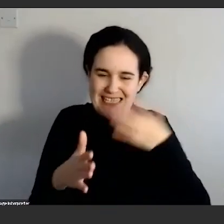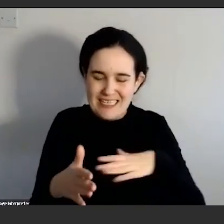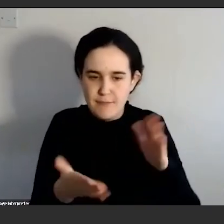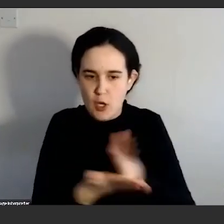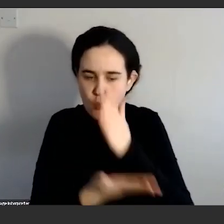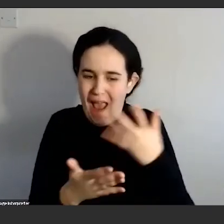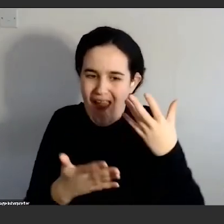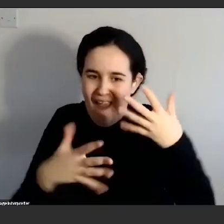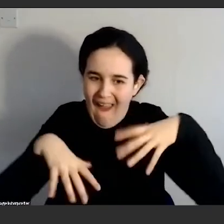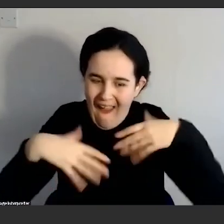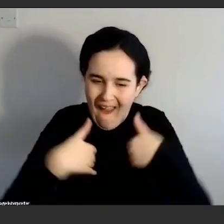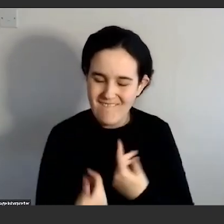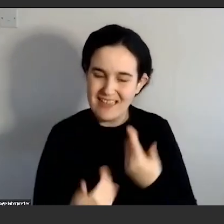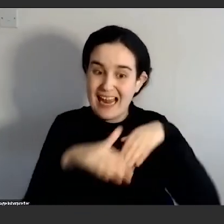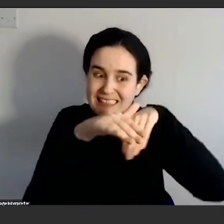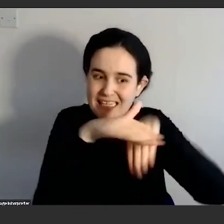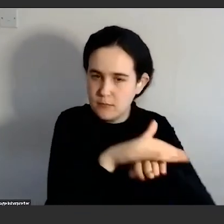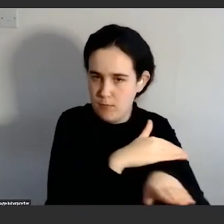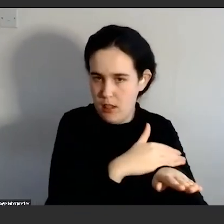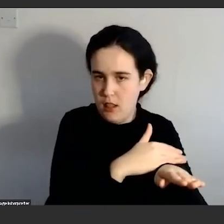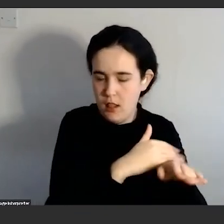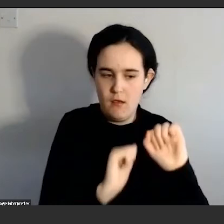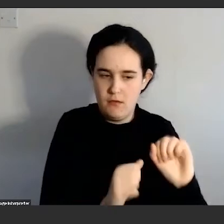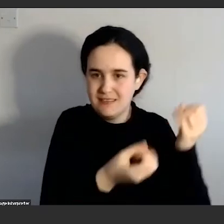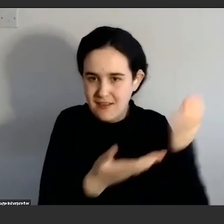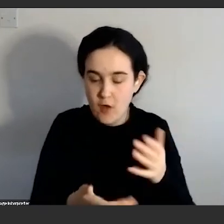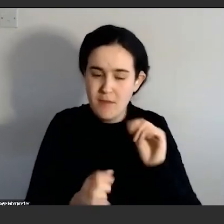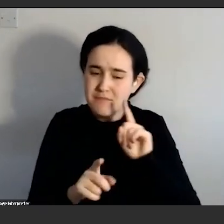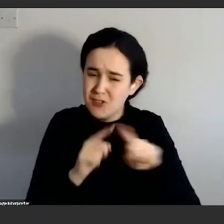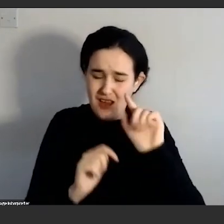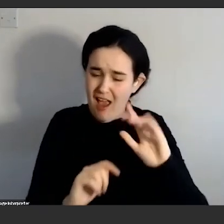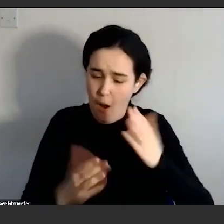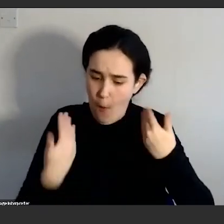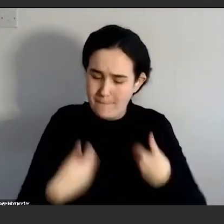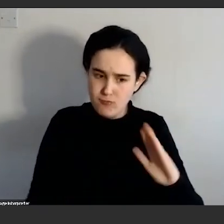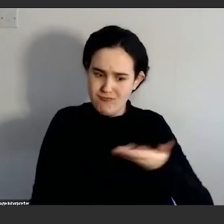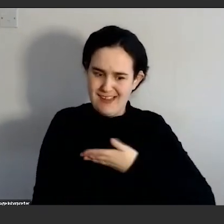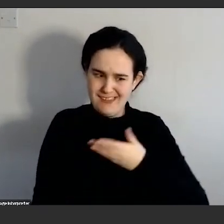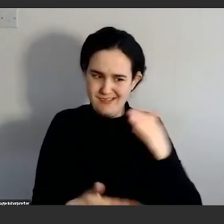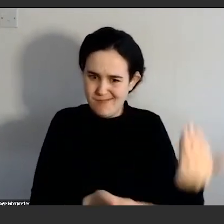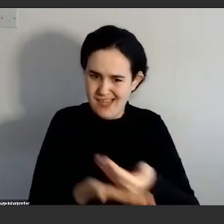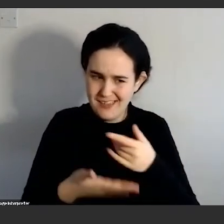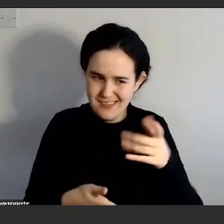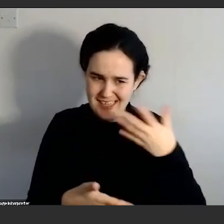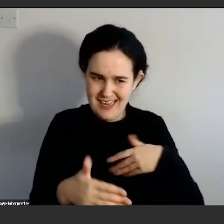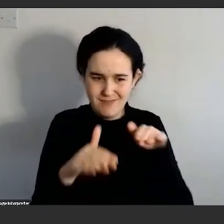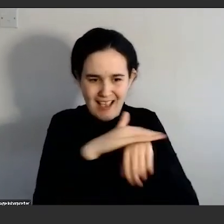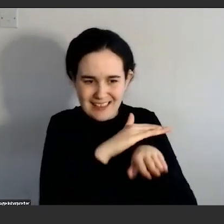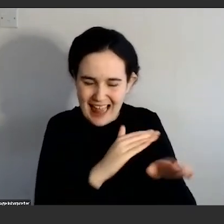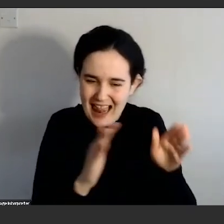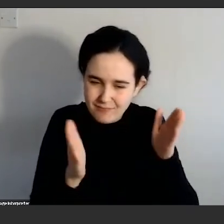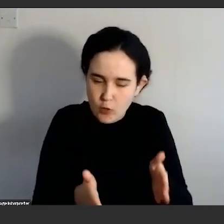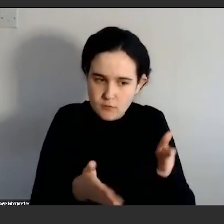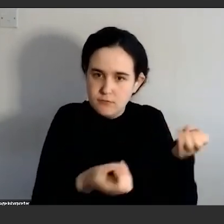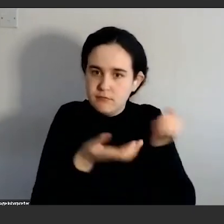news is that CSOs are working. Just as you heard from Dom, just as you heard from the other speakers, the CSOs are working and